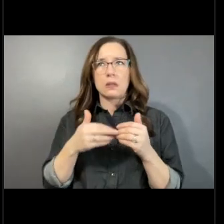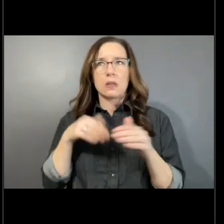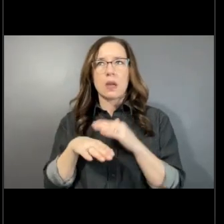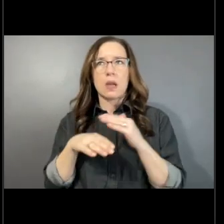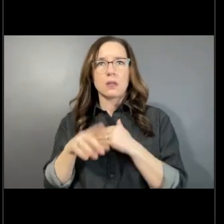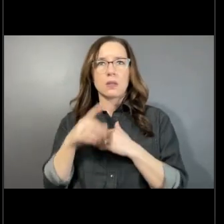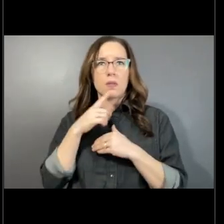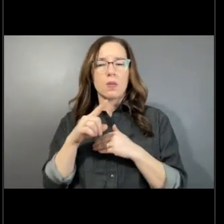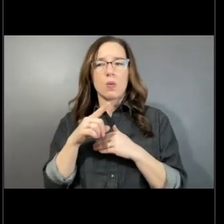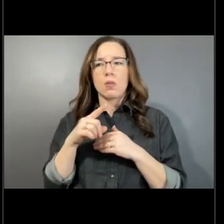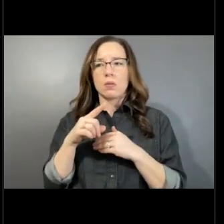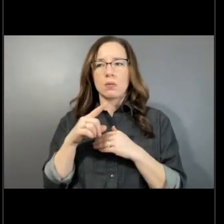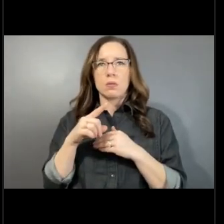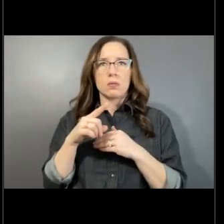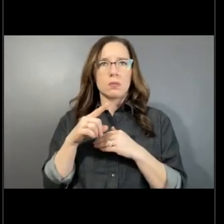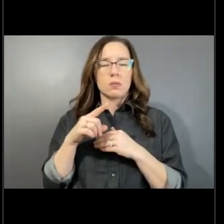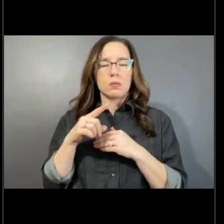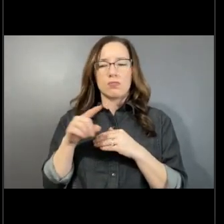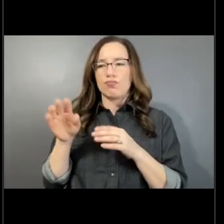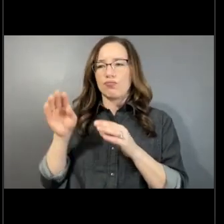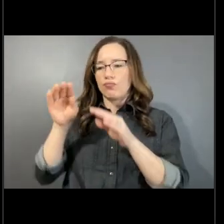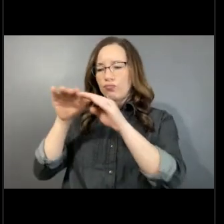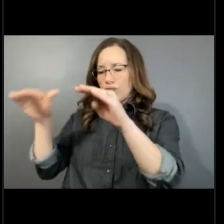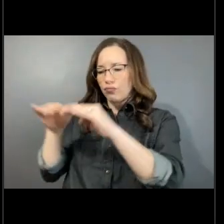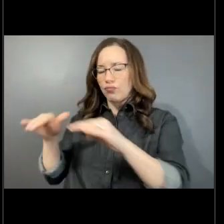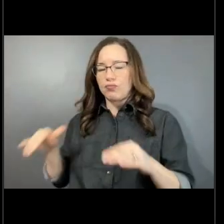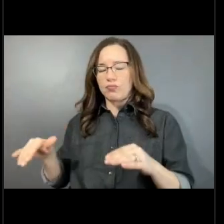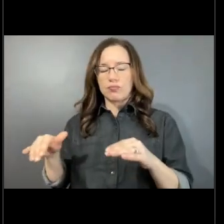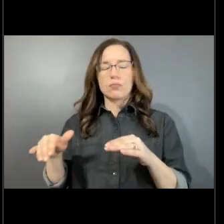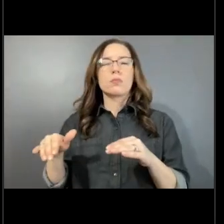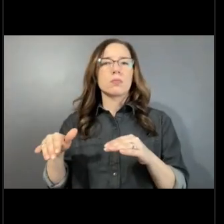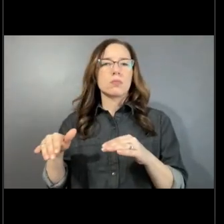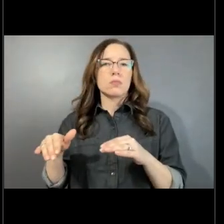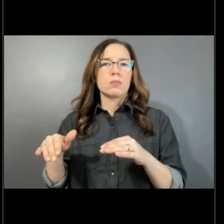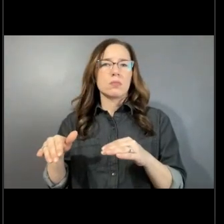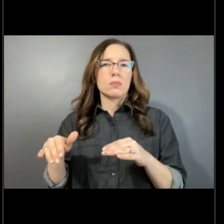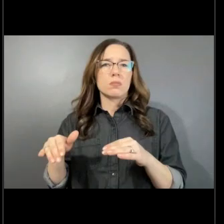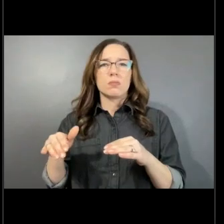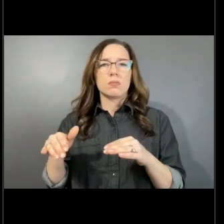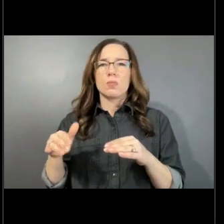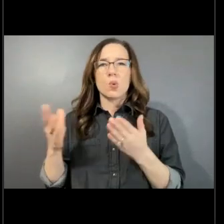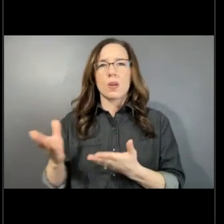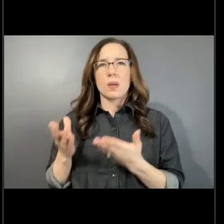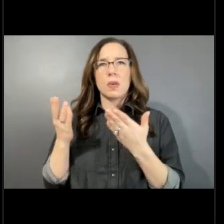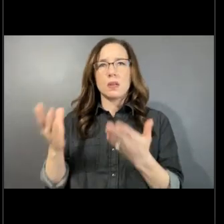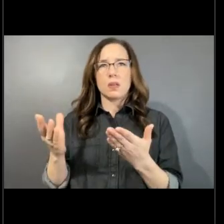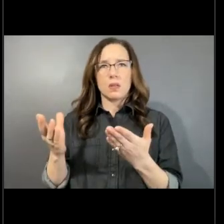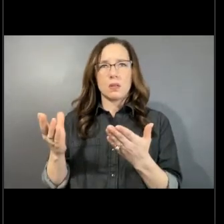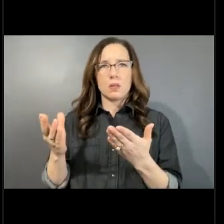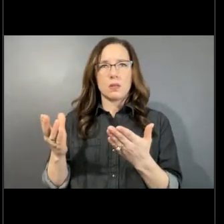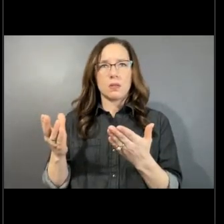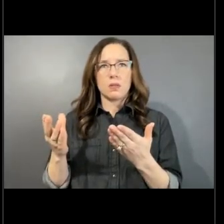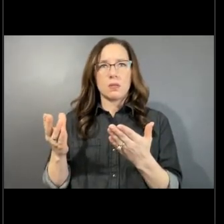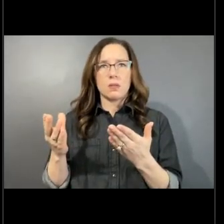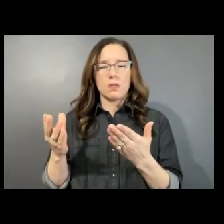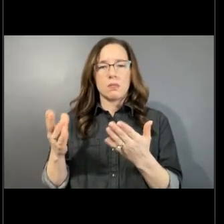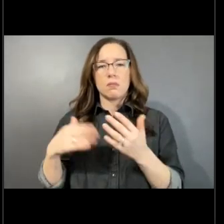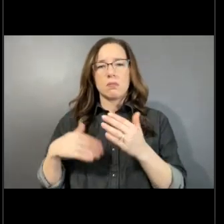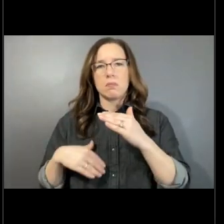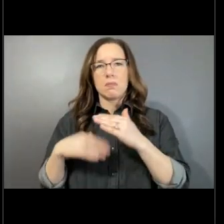contents, the depths of shallow pantries are recommended to be no more than a maximum